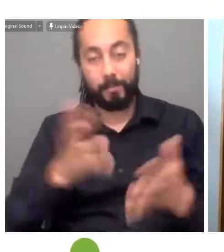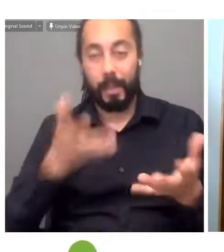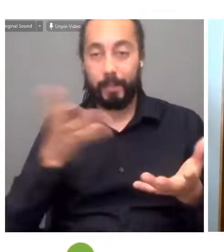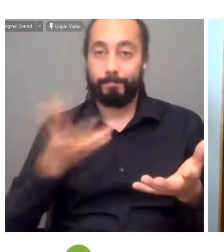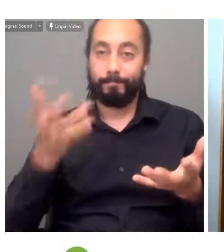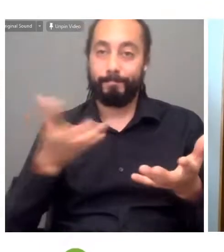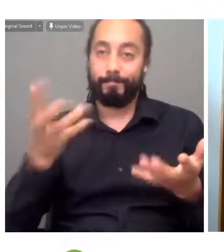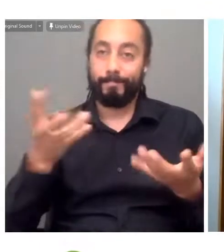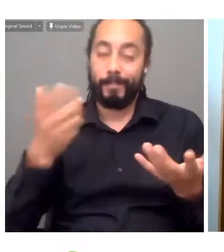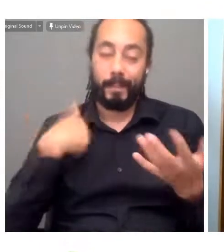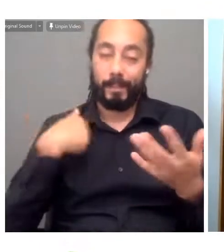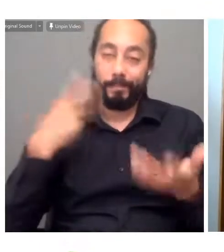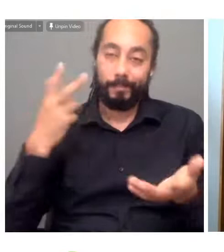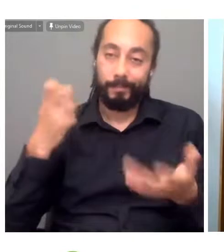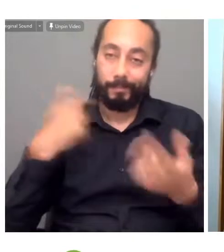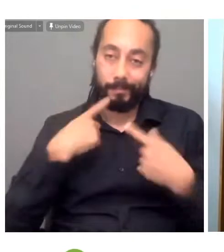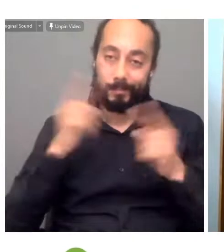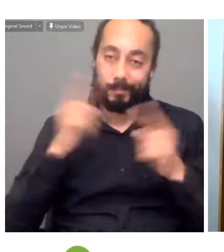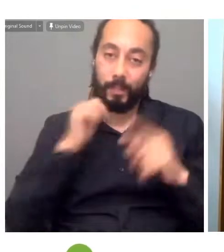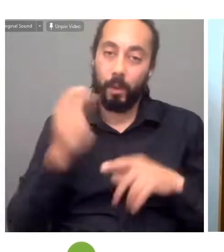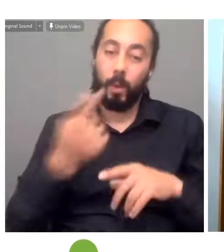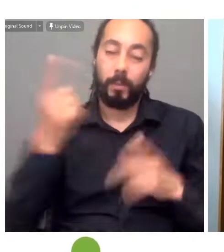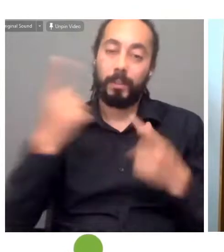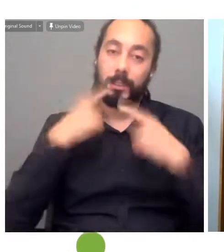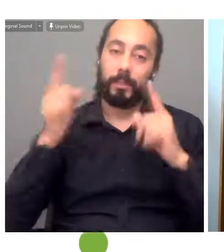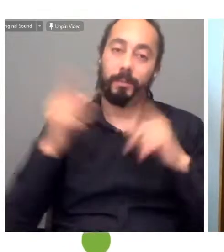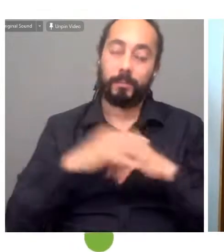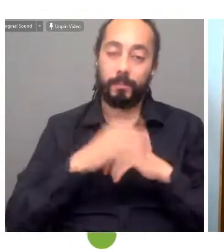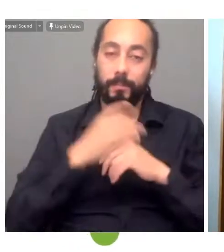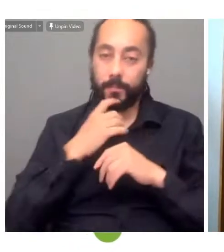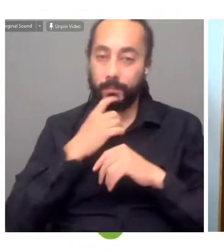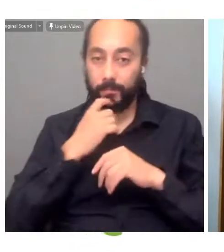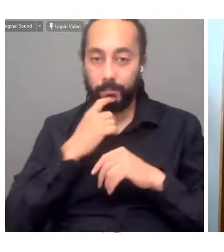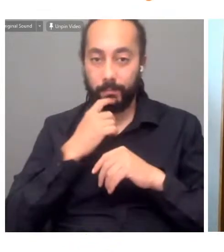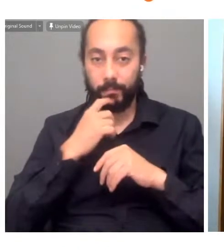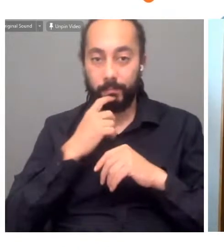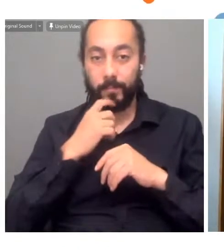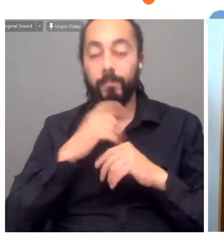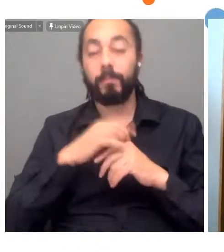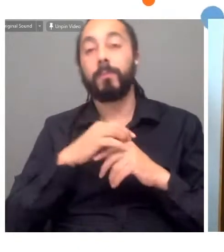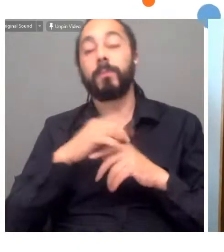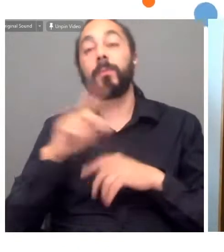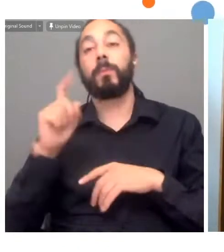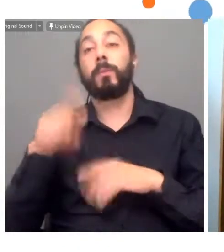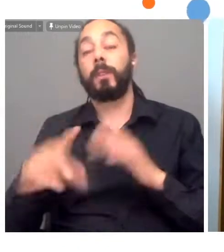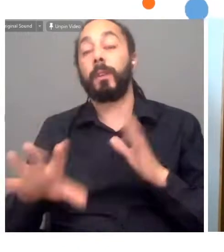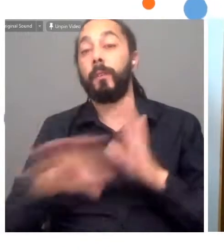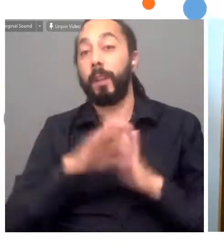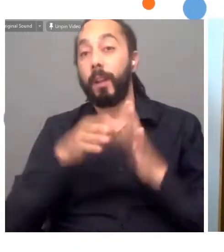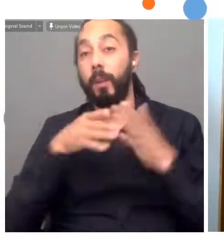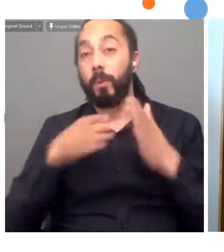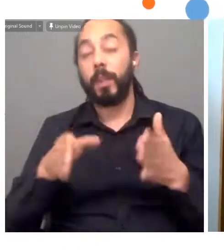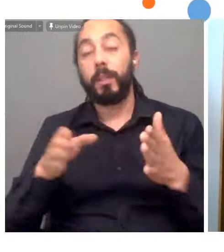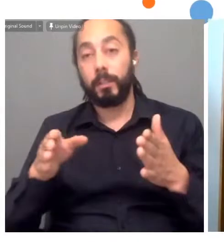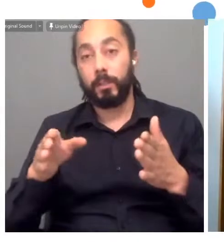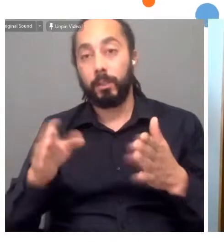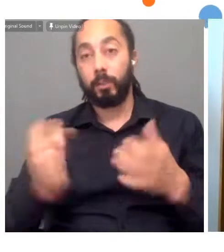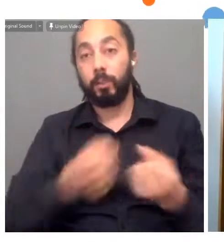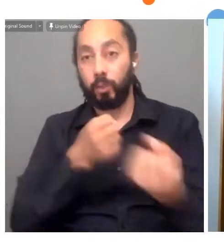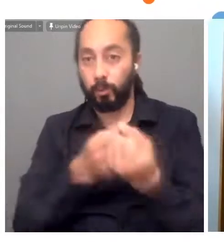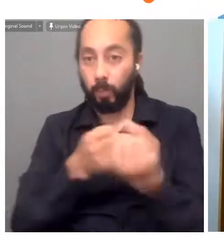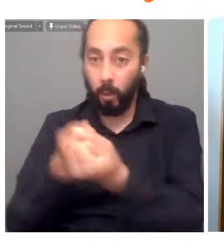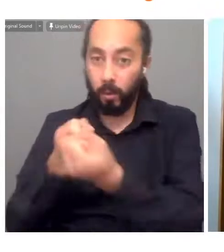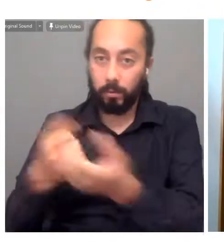chances are I won't always be successful. So we need to find a way where we can support those that are there, but also leave space for